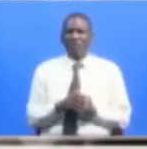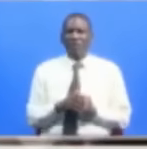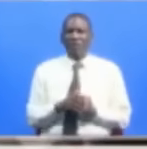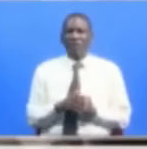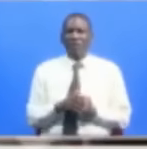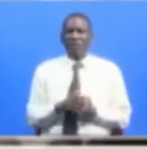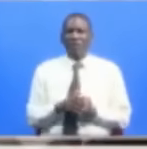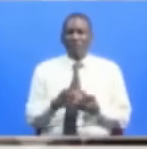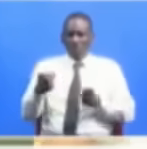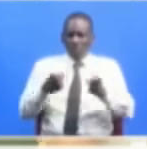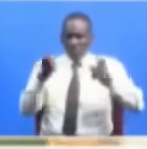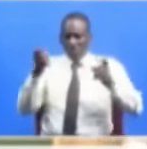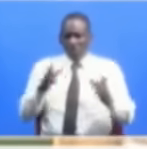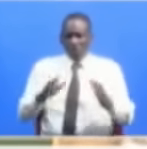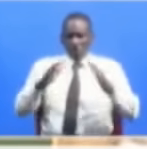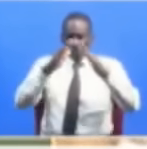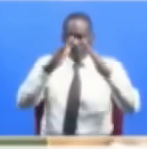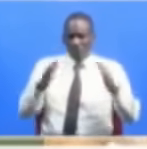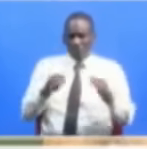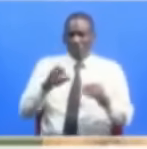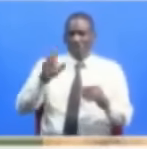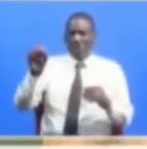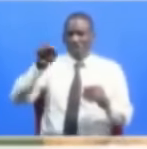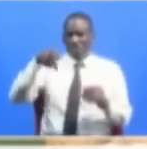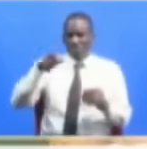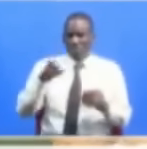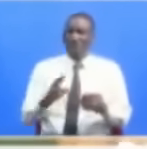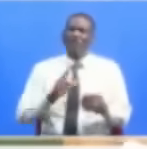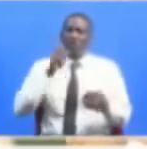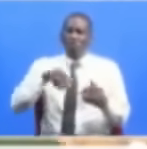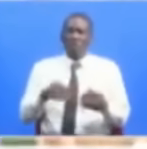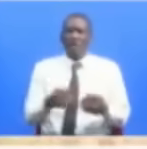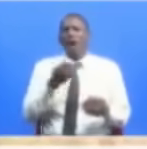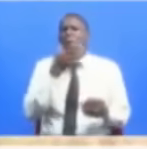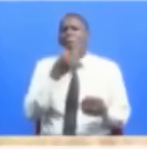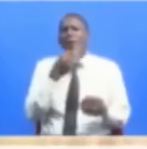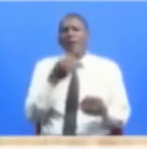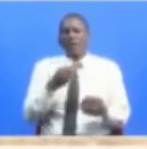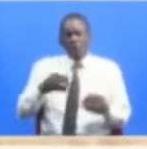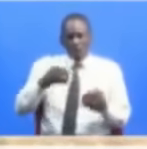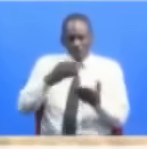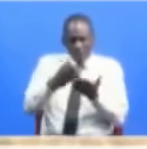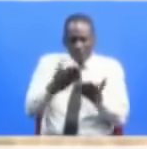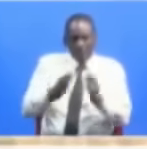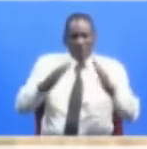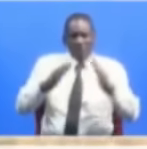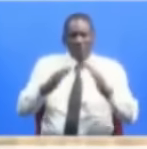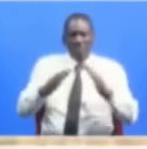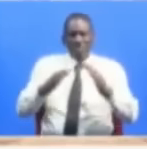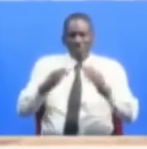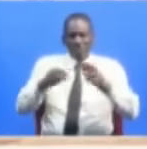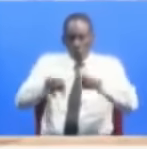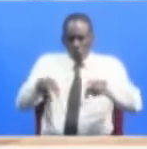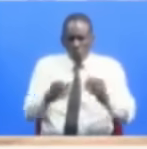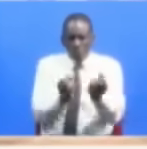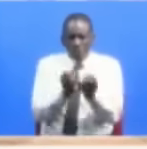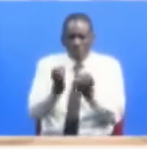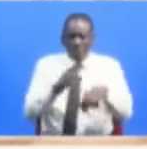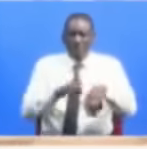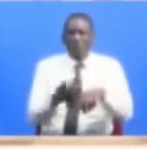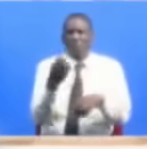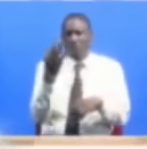The manager of the apartment, Rispa Mudhoni, said the unknown male suspect secured the room on Saturday at 3 p.m. According to